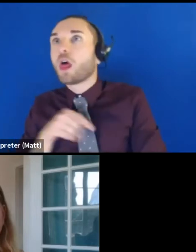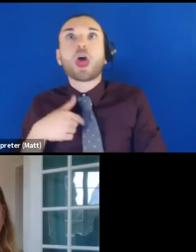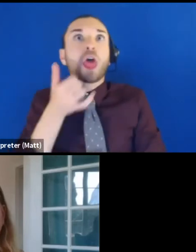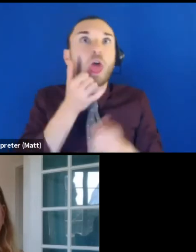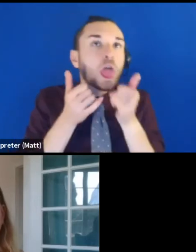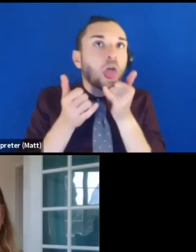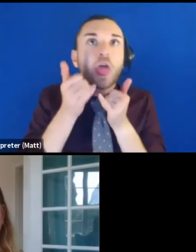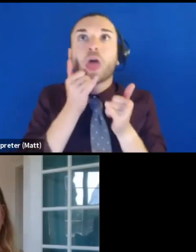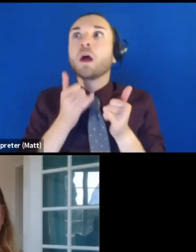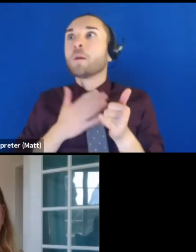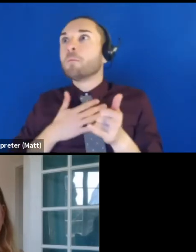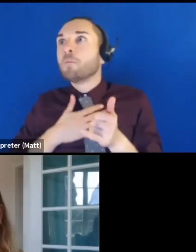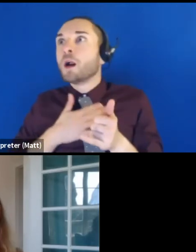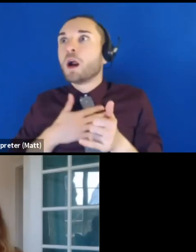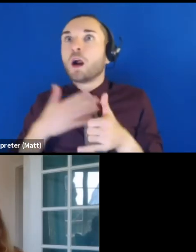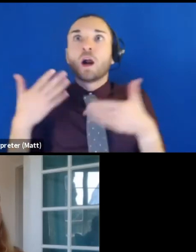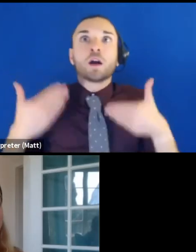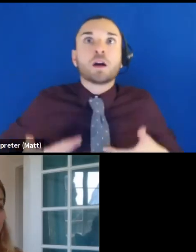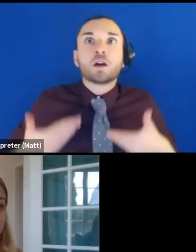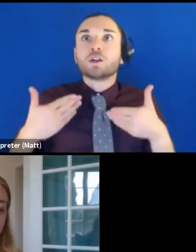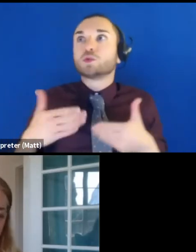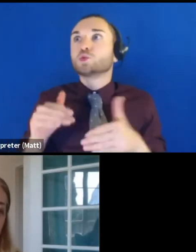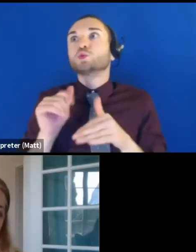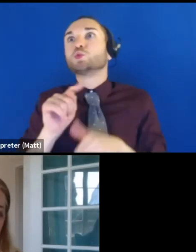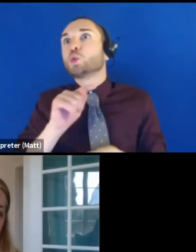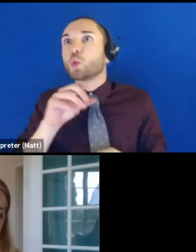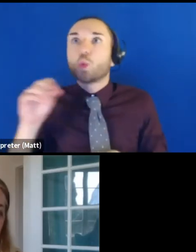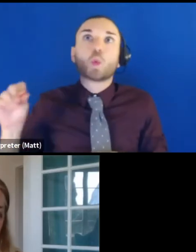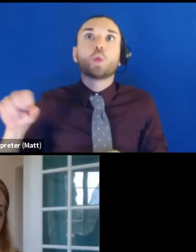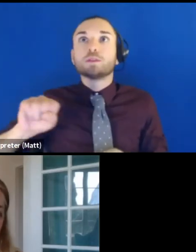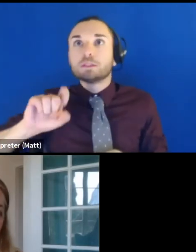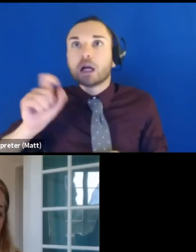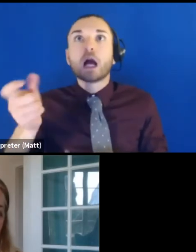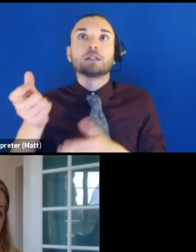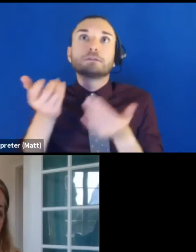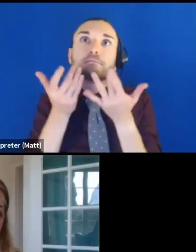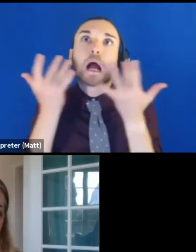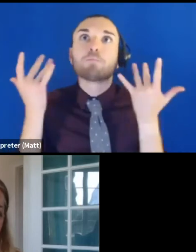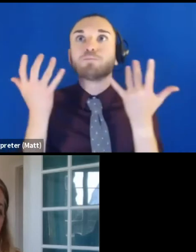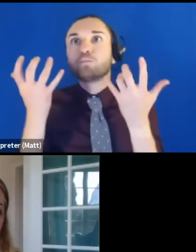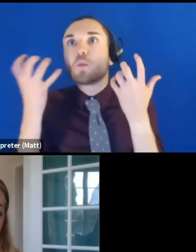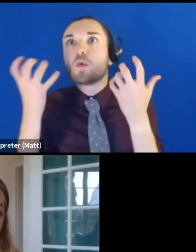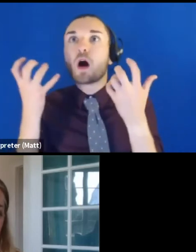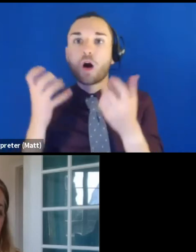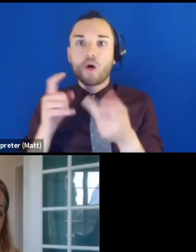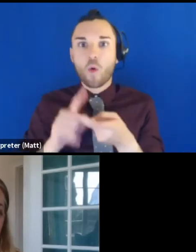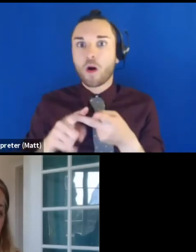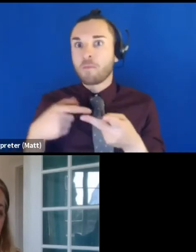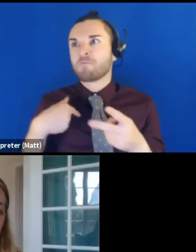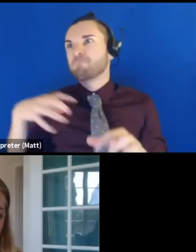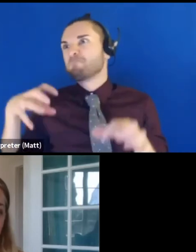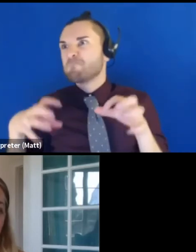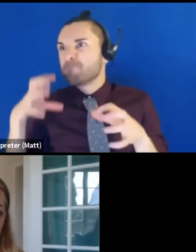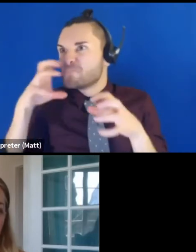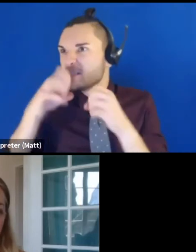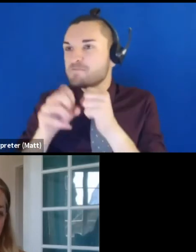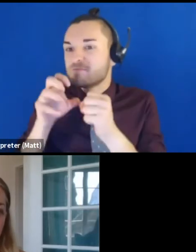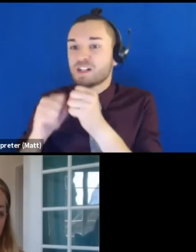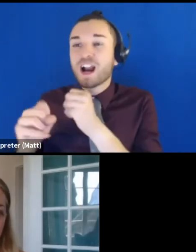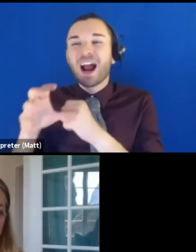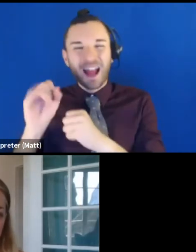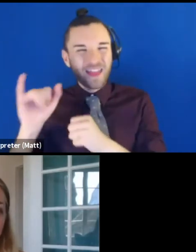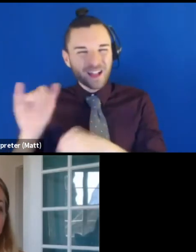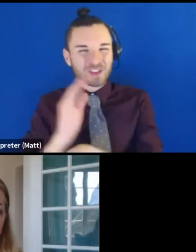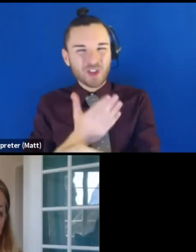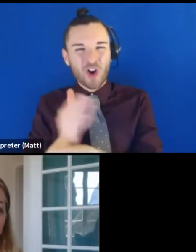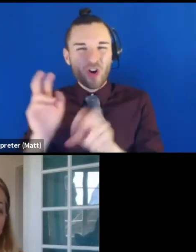sex is like whether she's too sexually omnivorous, whether she's monstrous. And, you know, her song, Your Stupid Bitch, is all about